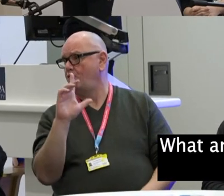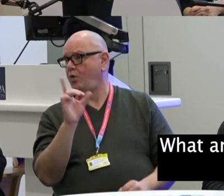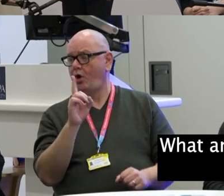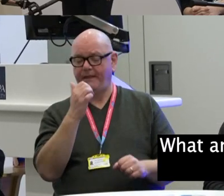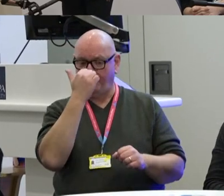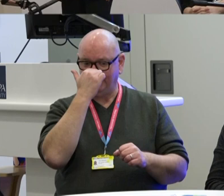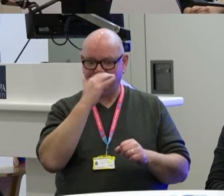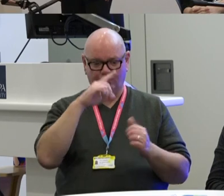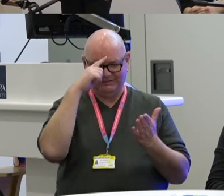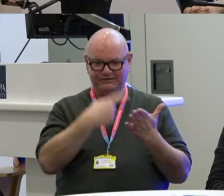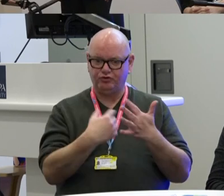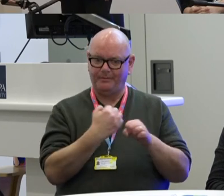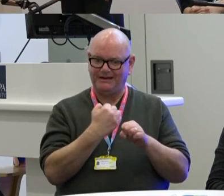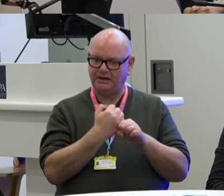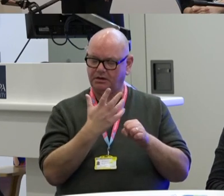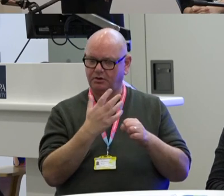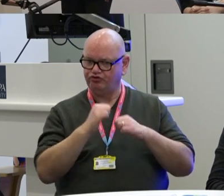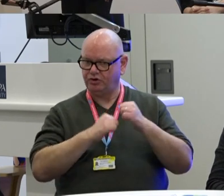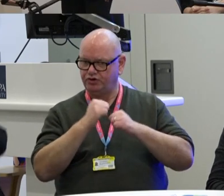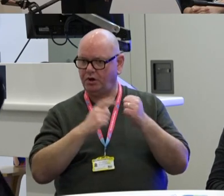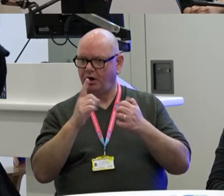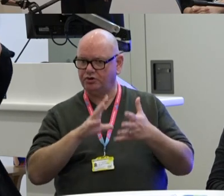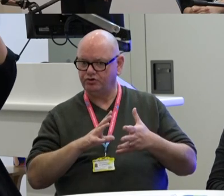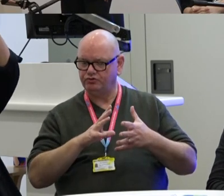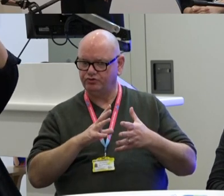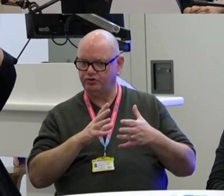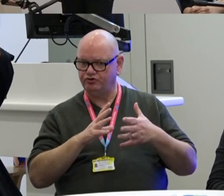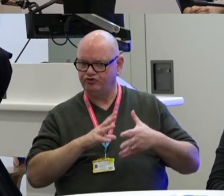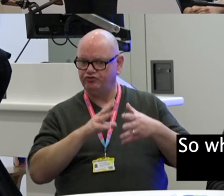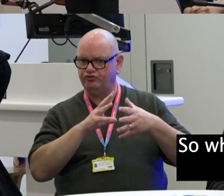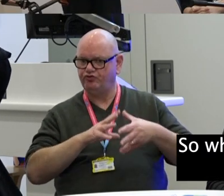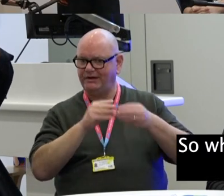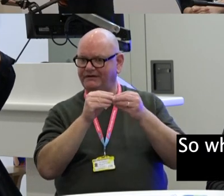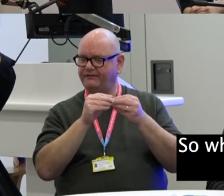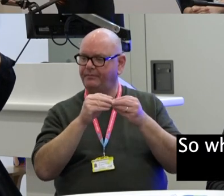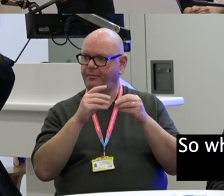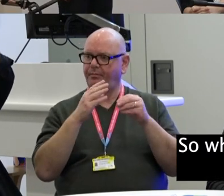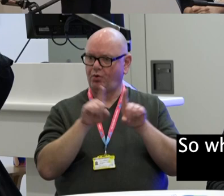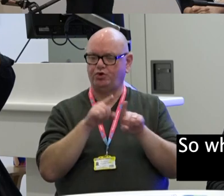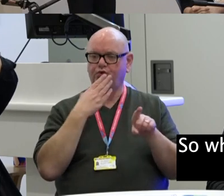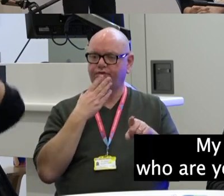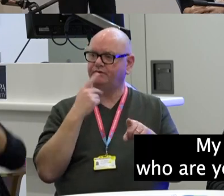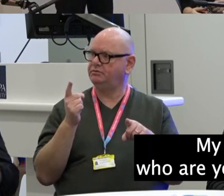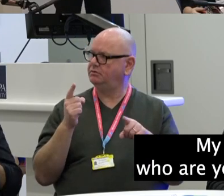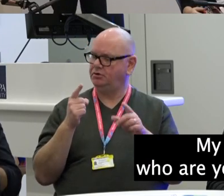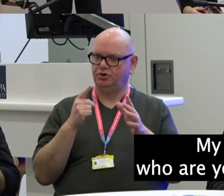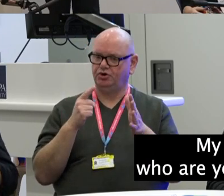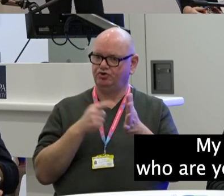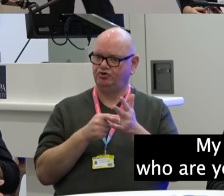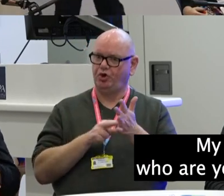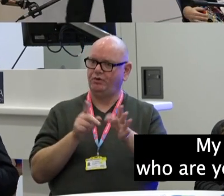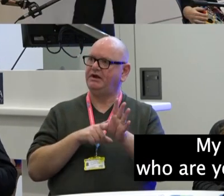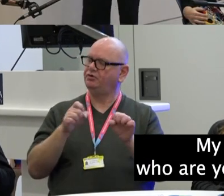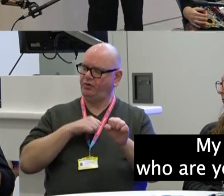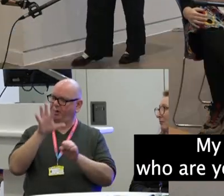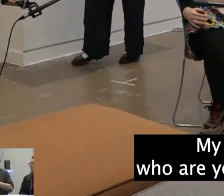making structures that are generative, creative, and useful? Who would like to take that, Tony? My question back to that is, who are you